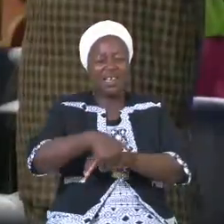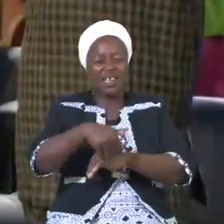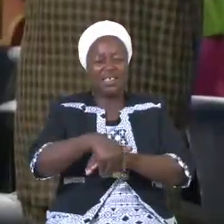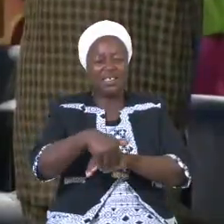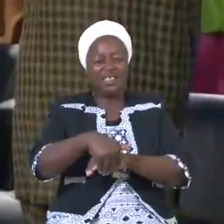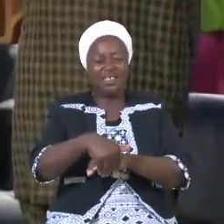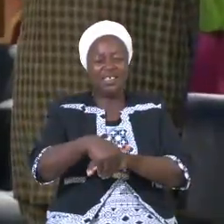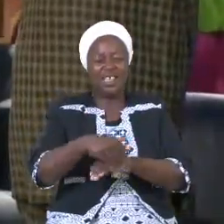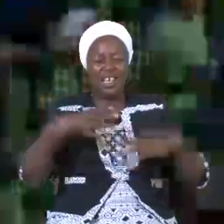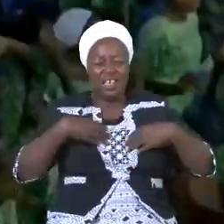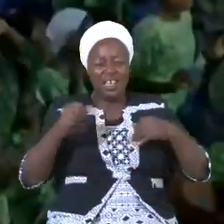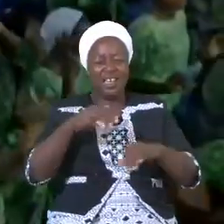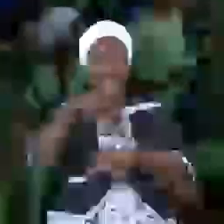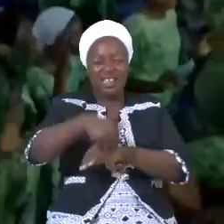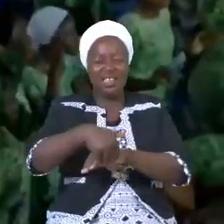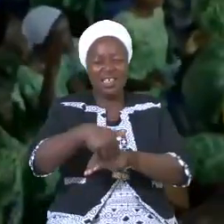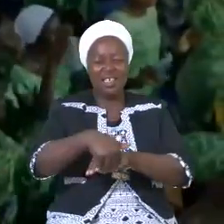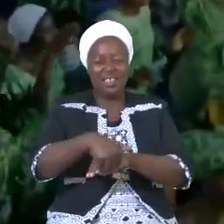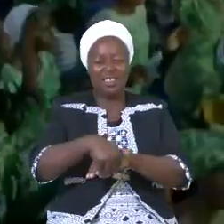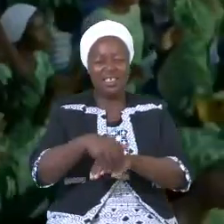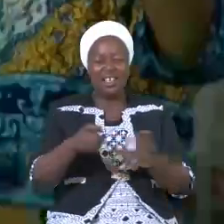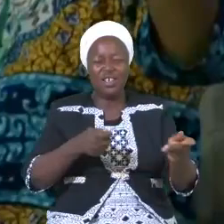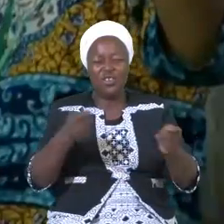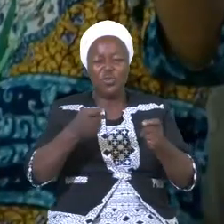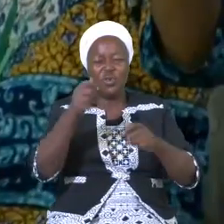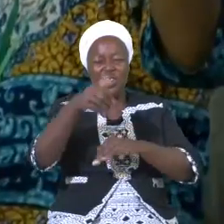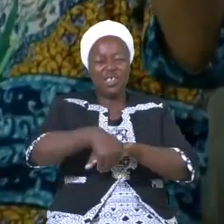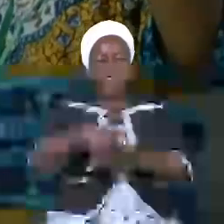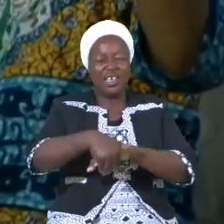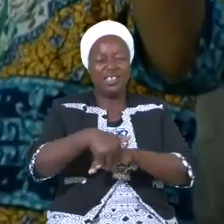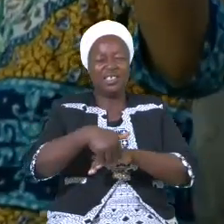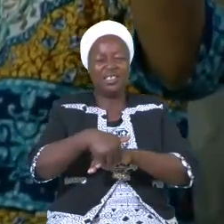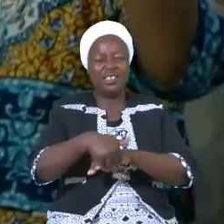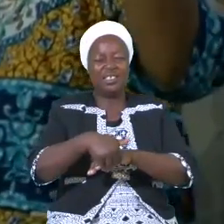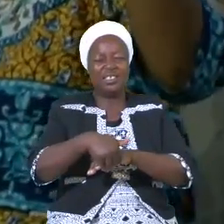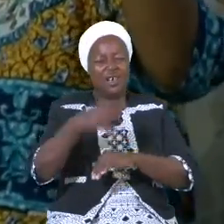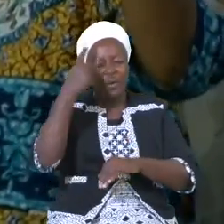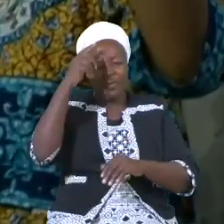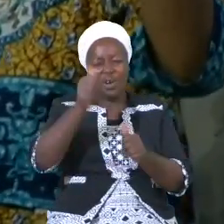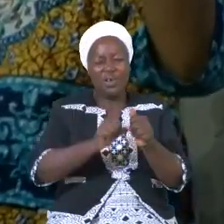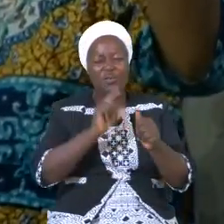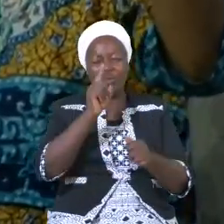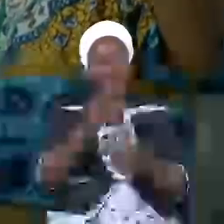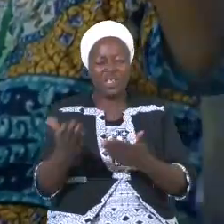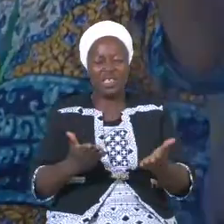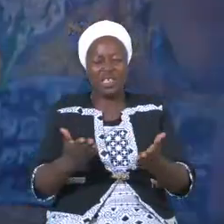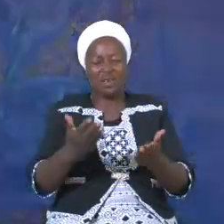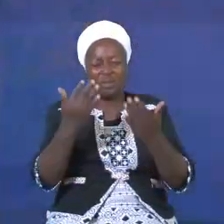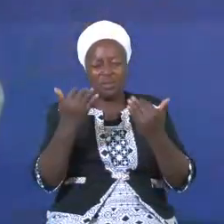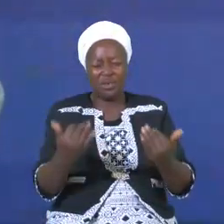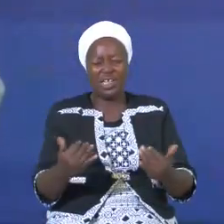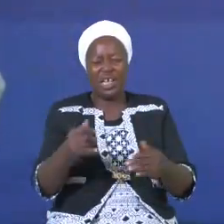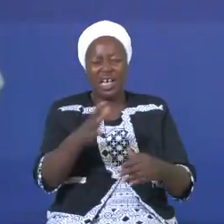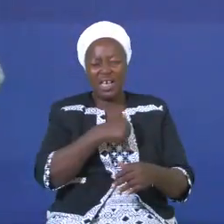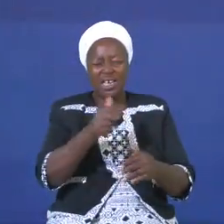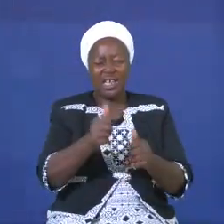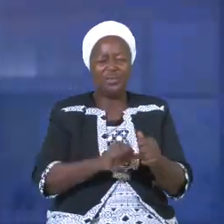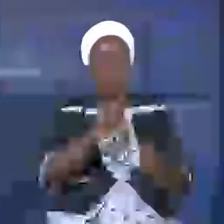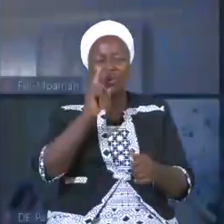healing night dominion night for everyone here present and everyone